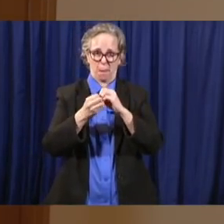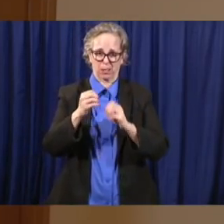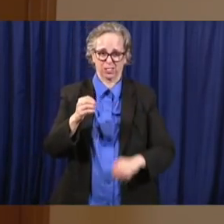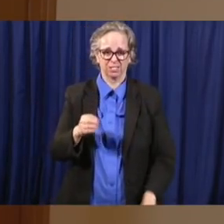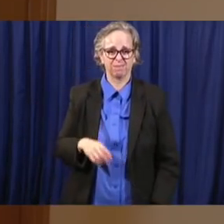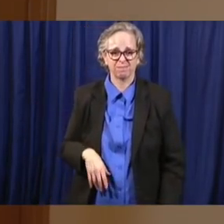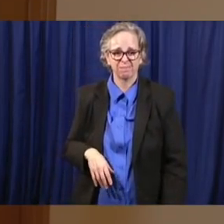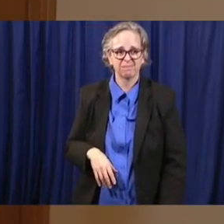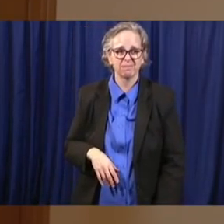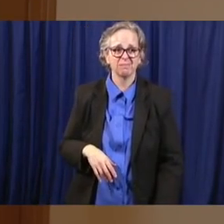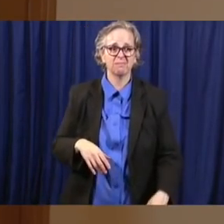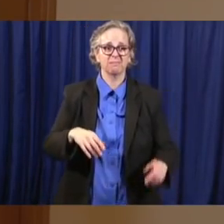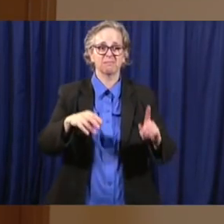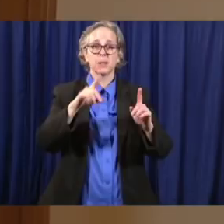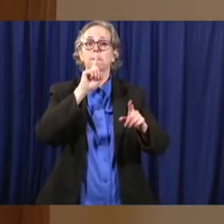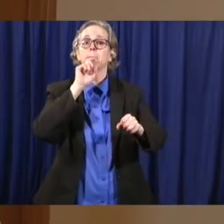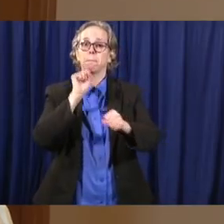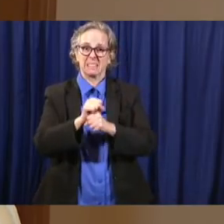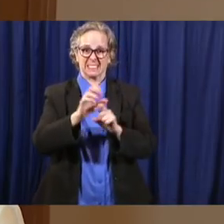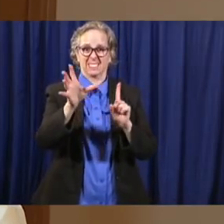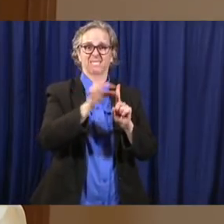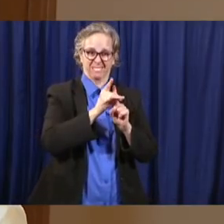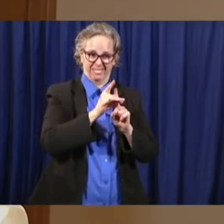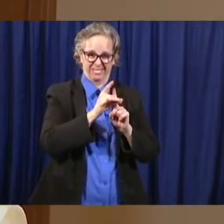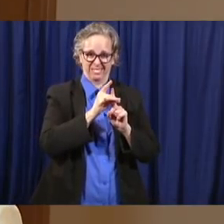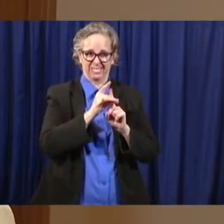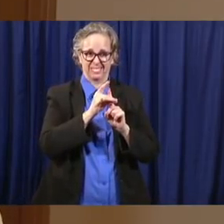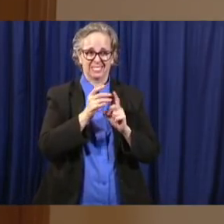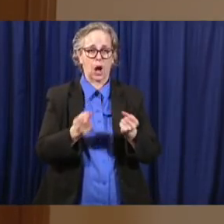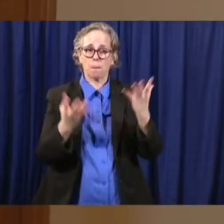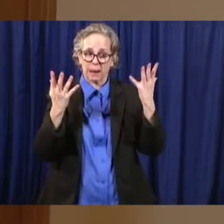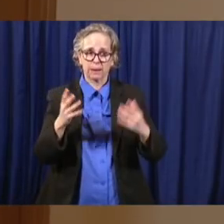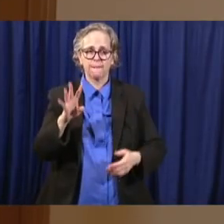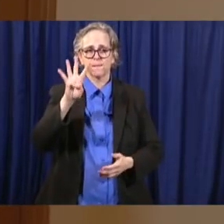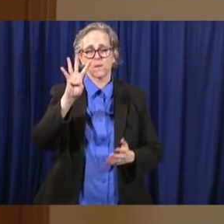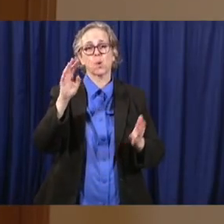have confirmed today